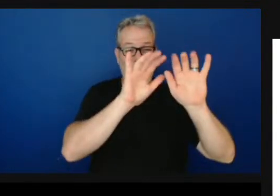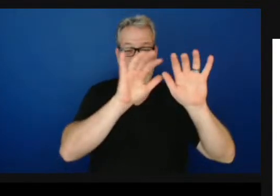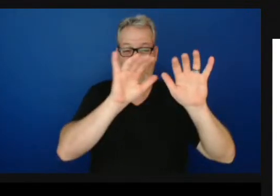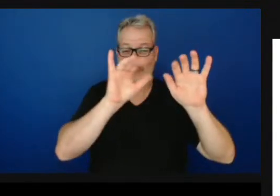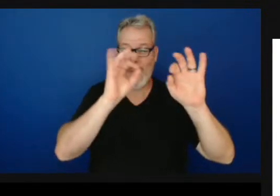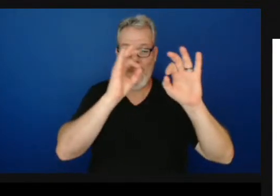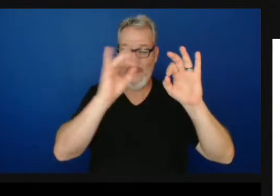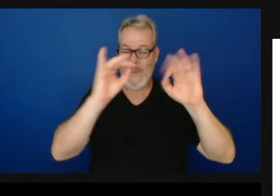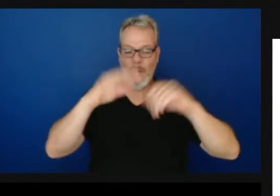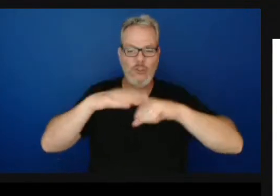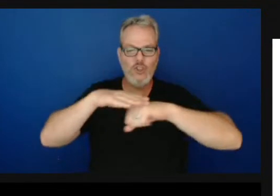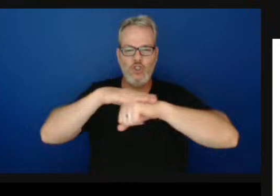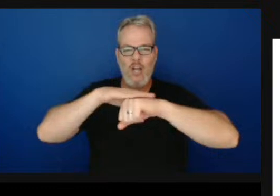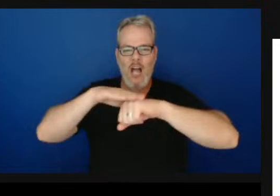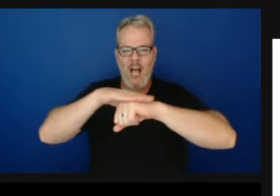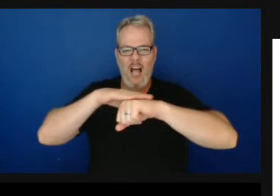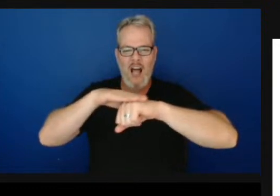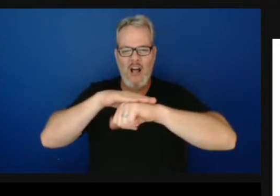fairly unchanged over the month.